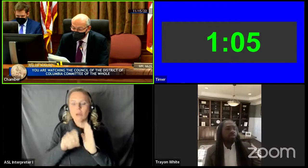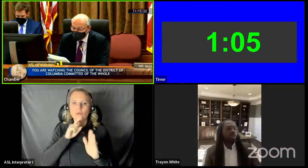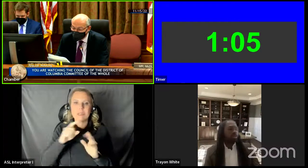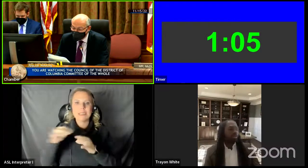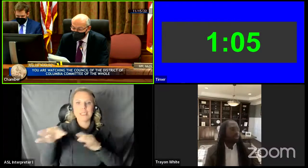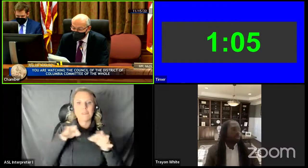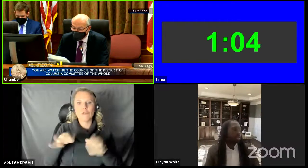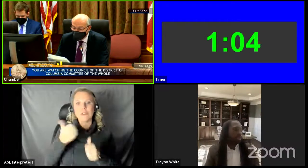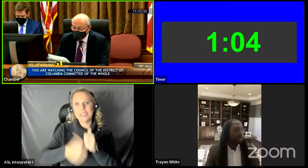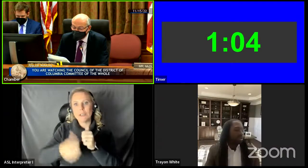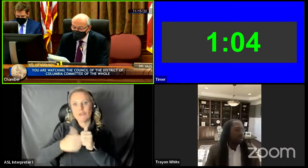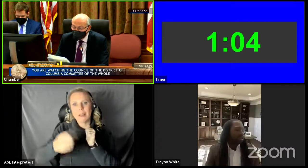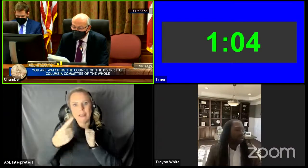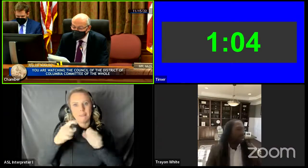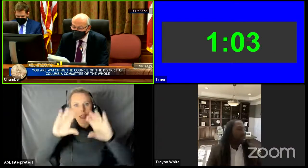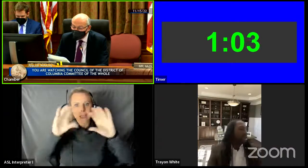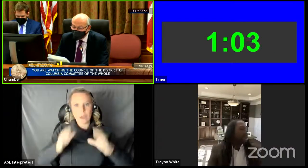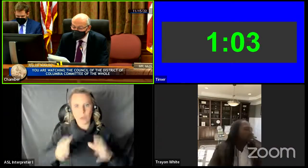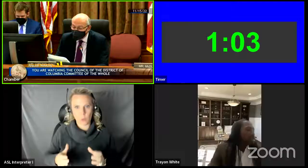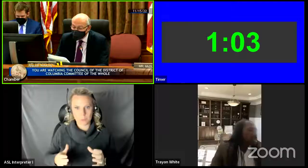11 categories.